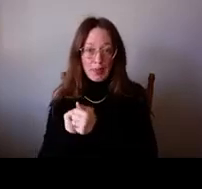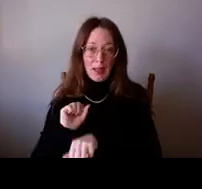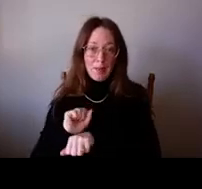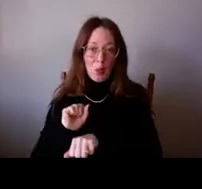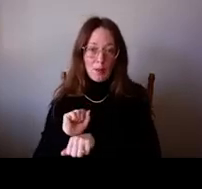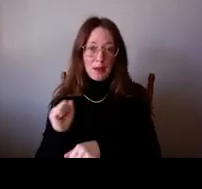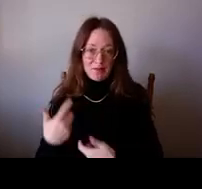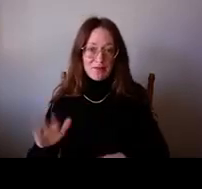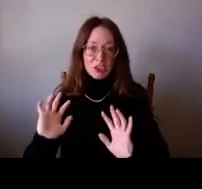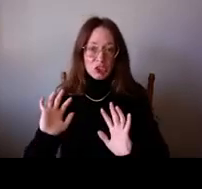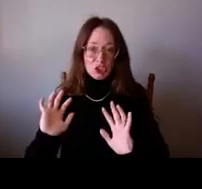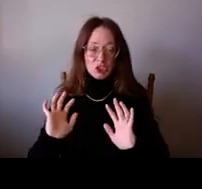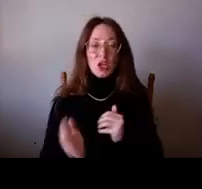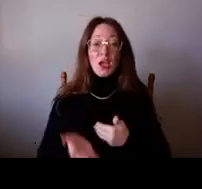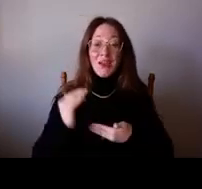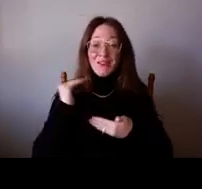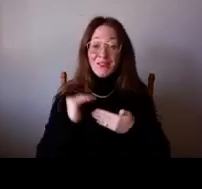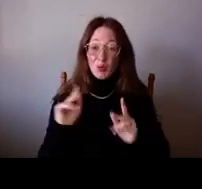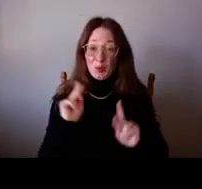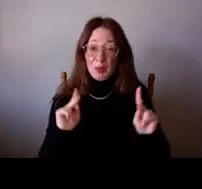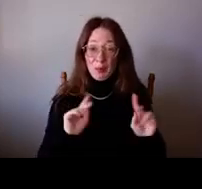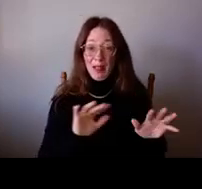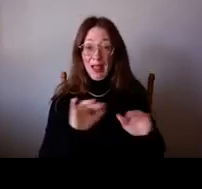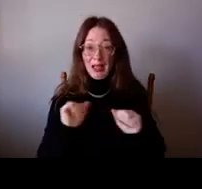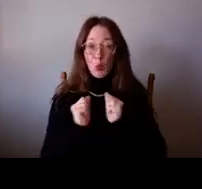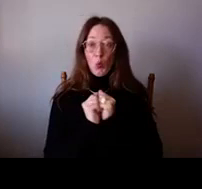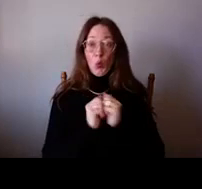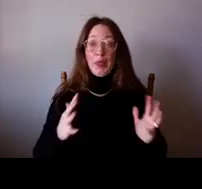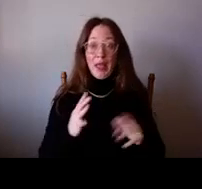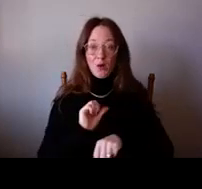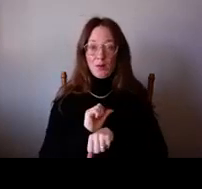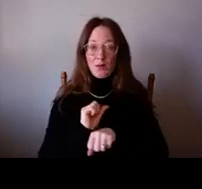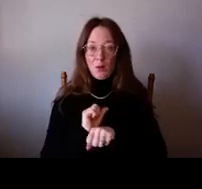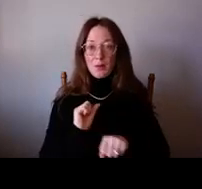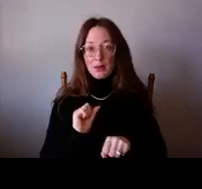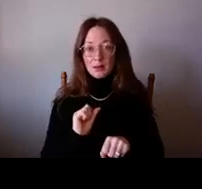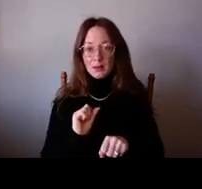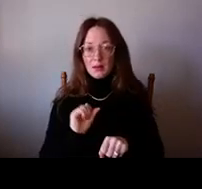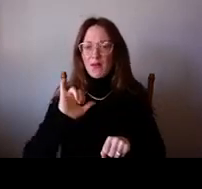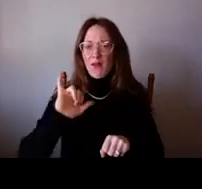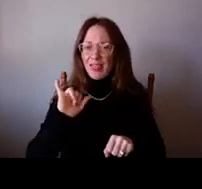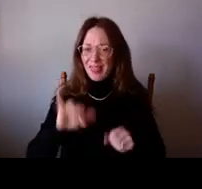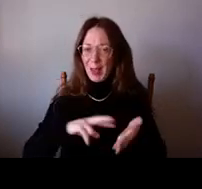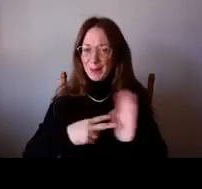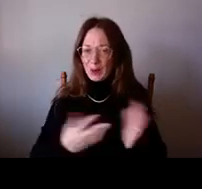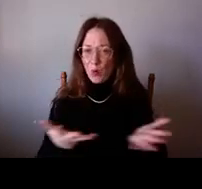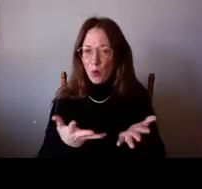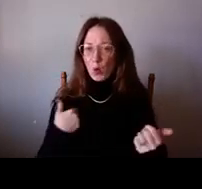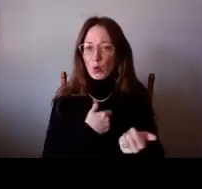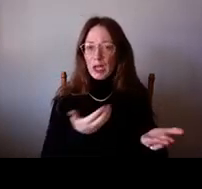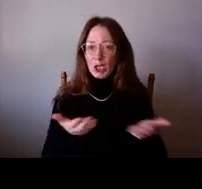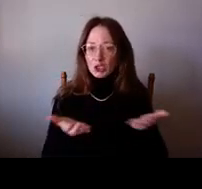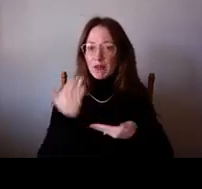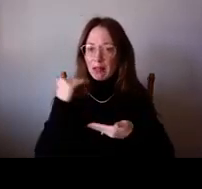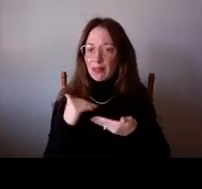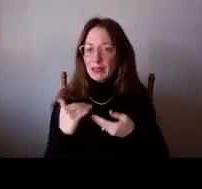fewer individuals with disabilities are exiting without employment outcomes, which tends to reflect the fact that we're serving fewer